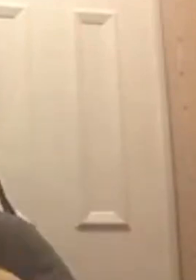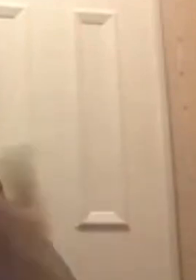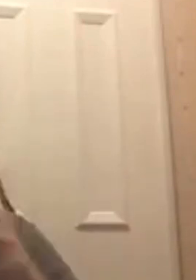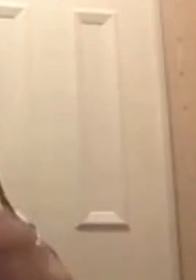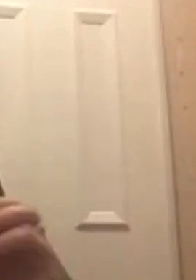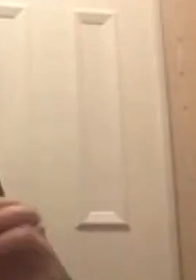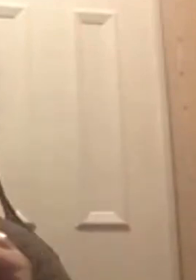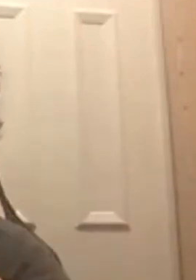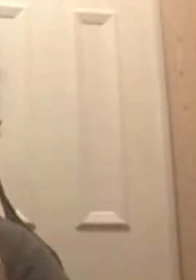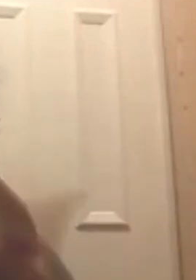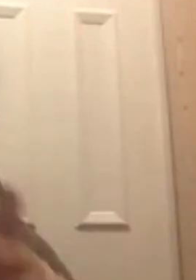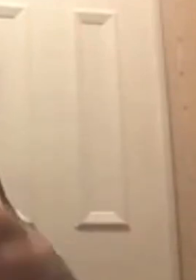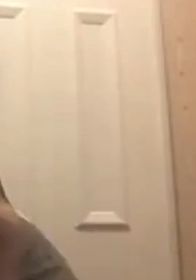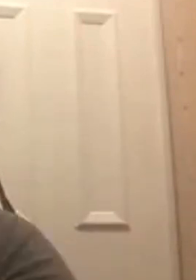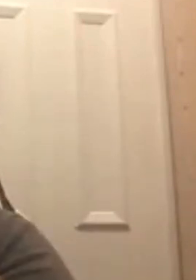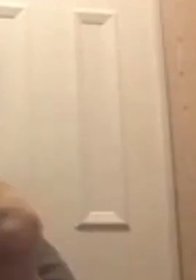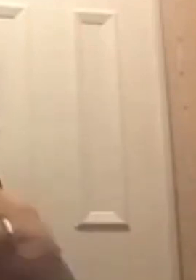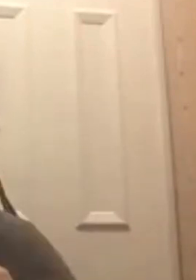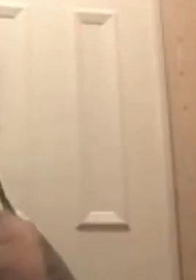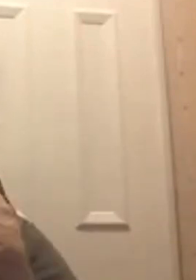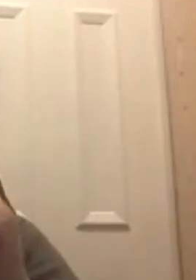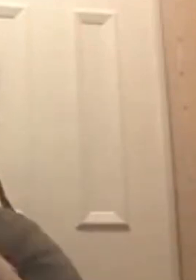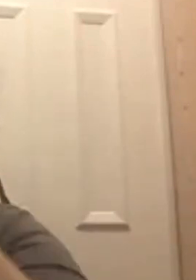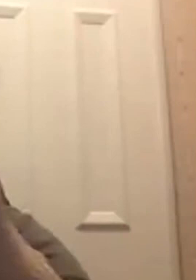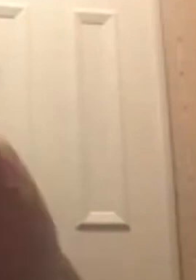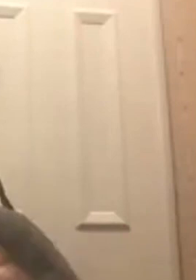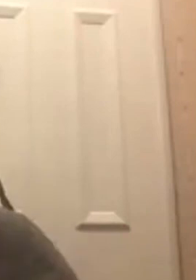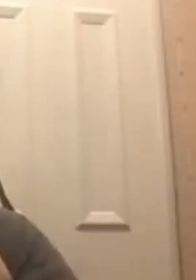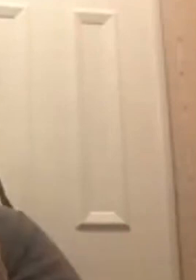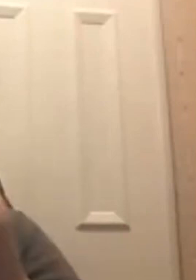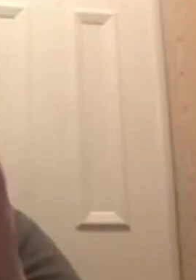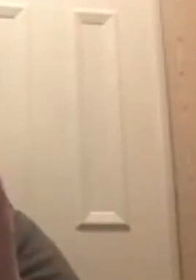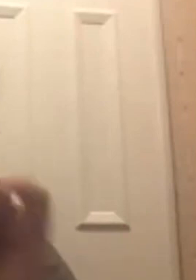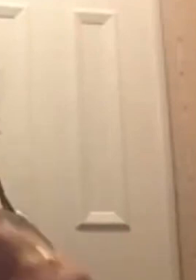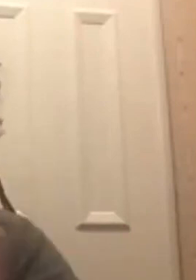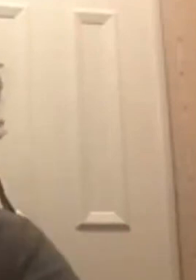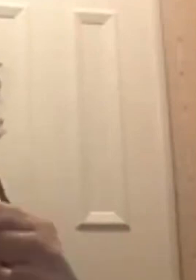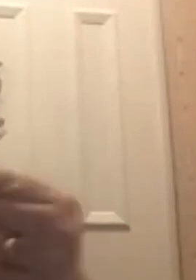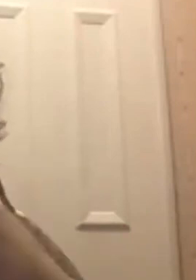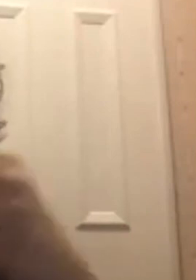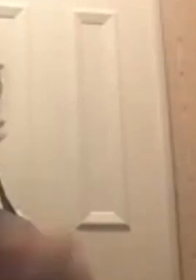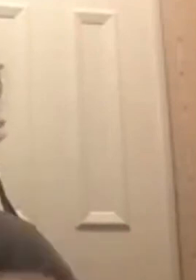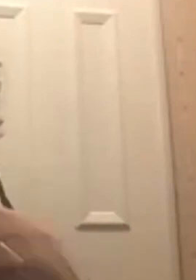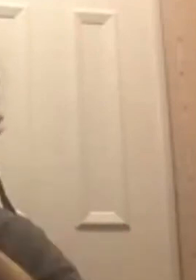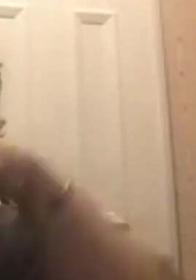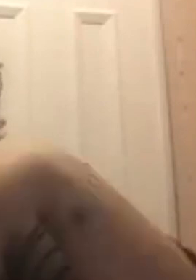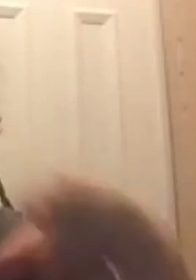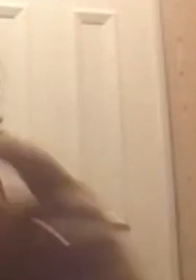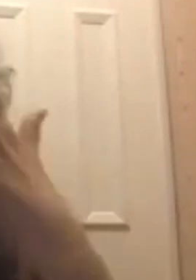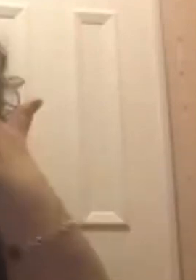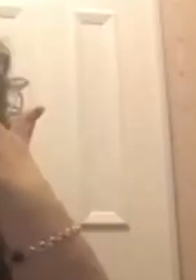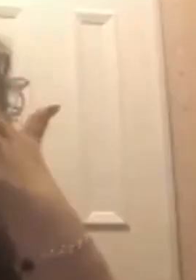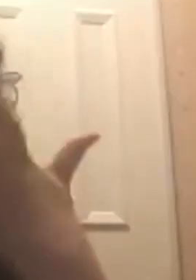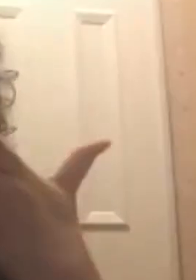with the challenge and the group that you are going to participate. The co-design, some of you already know how to work